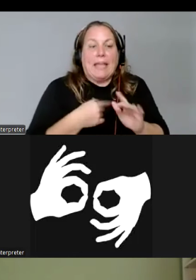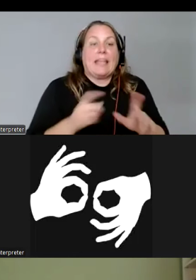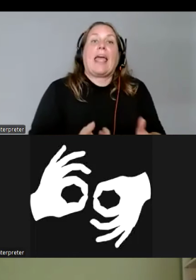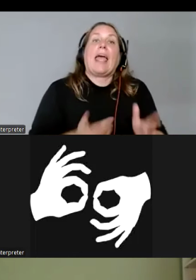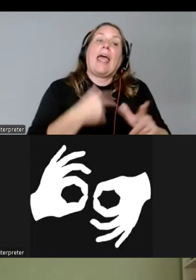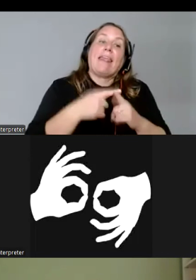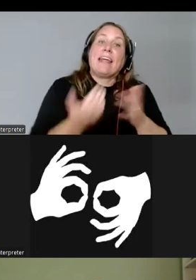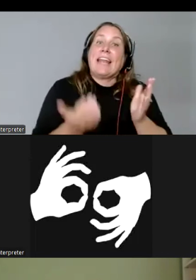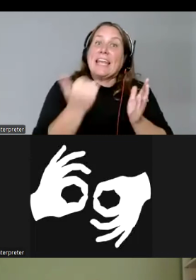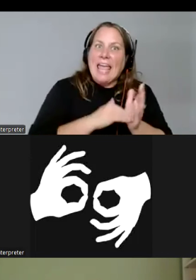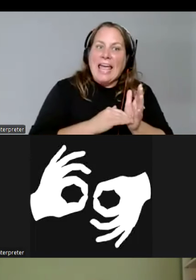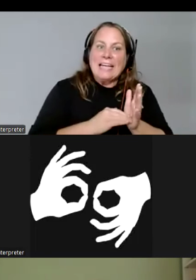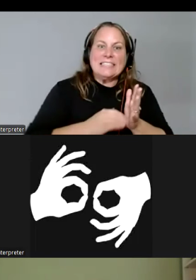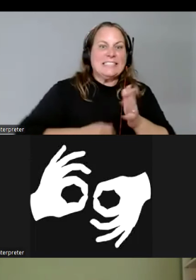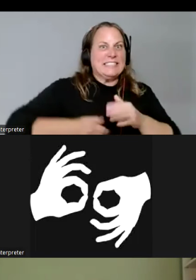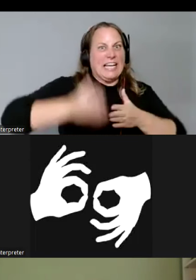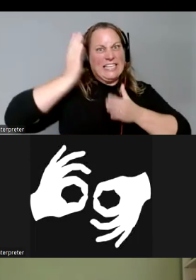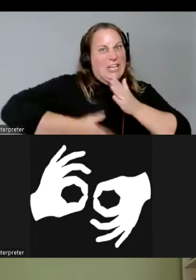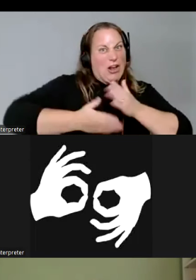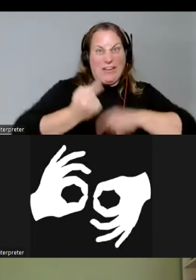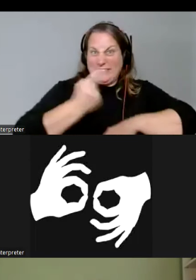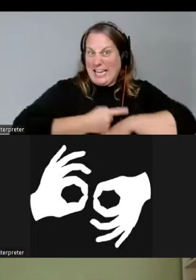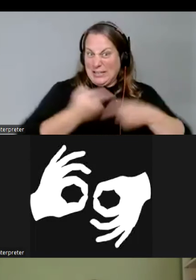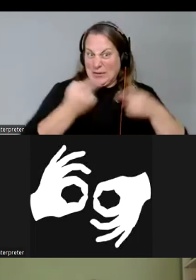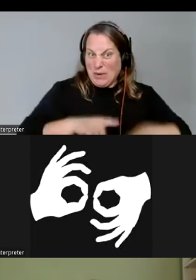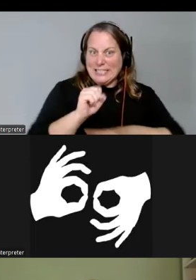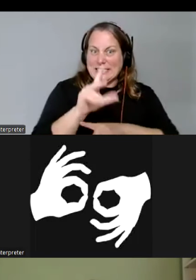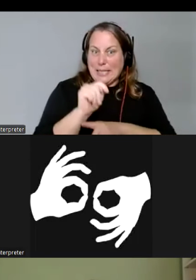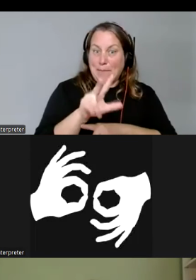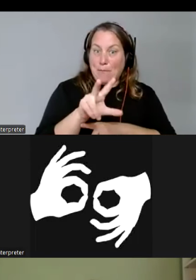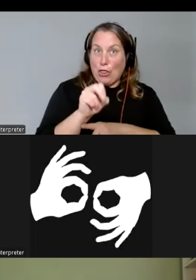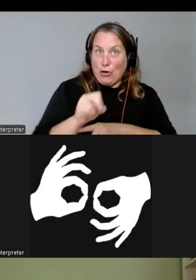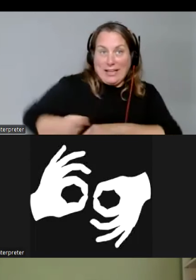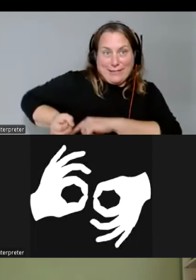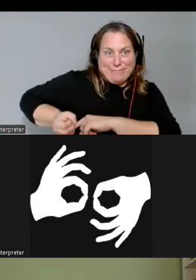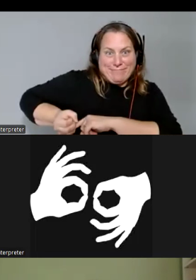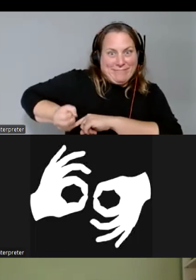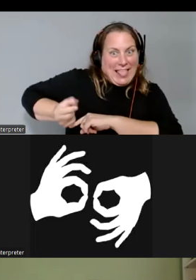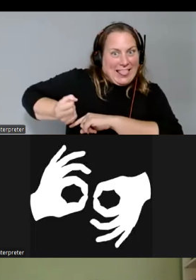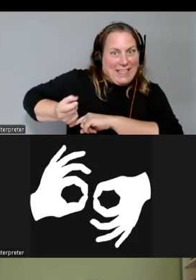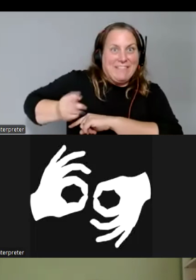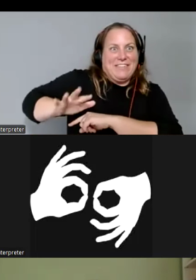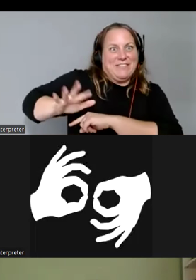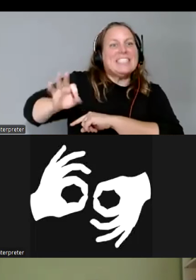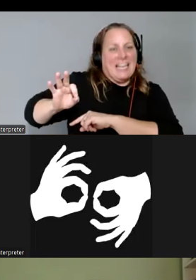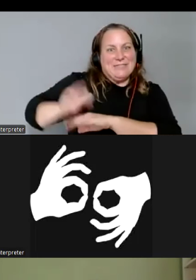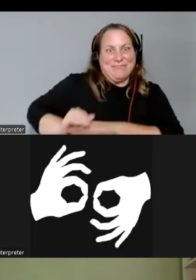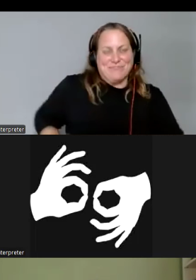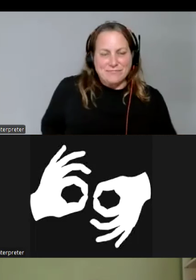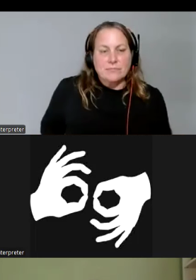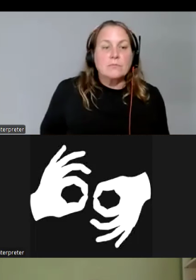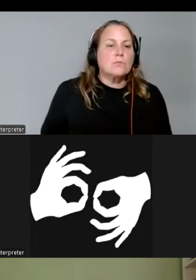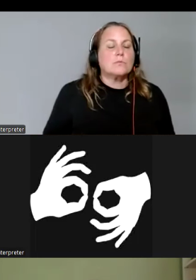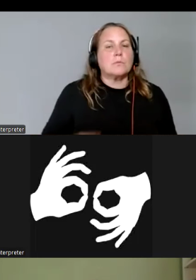Tuesday, September 30th at 11:59 p.m. Please do not submit. I do